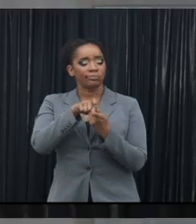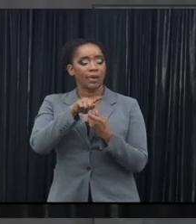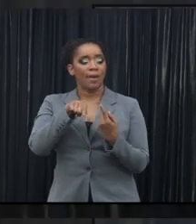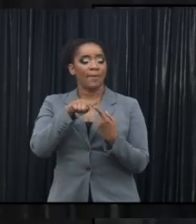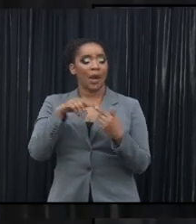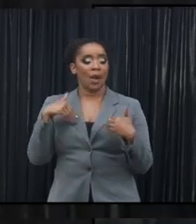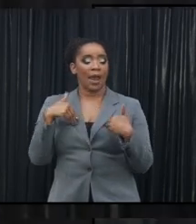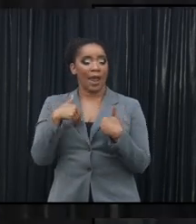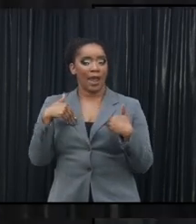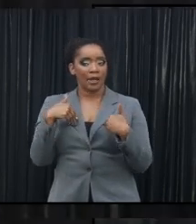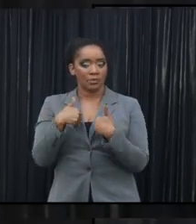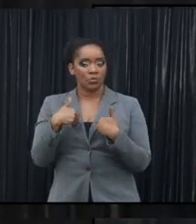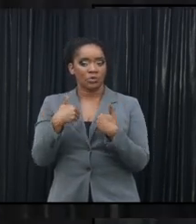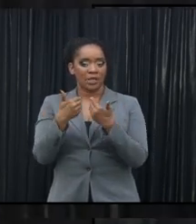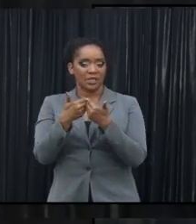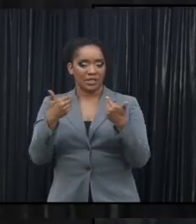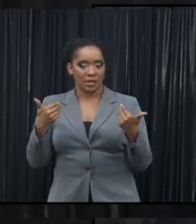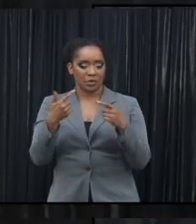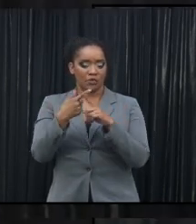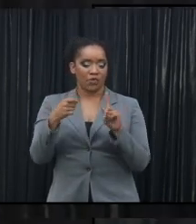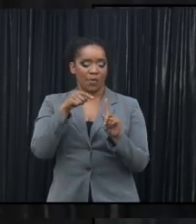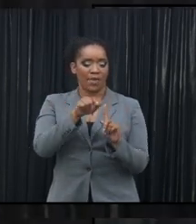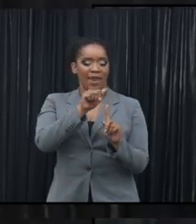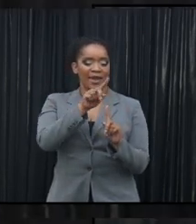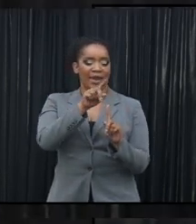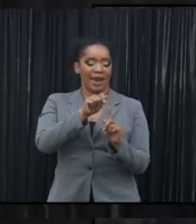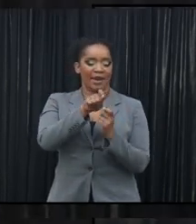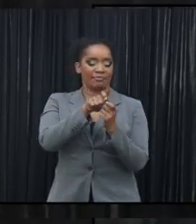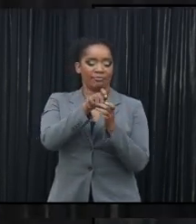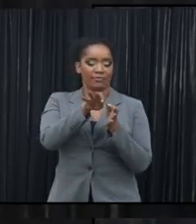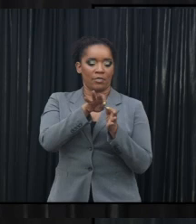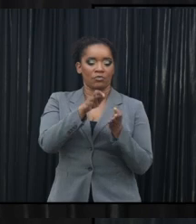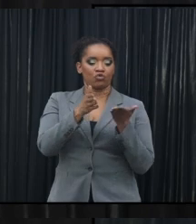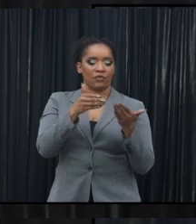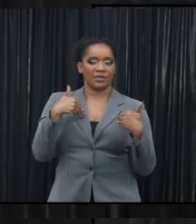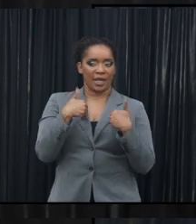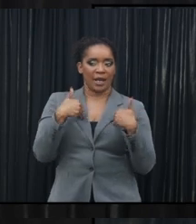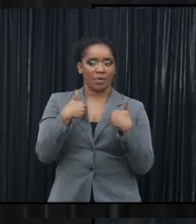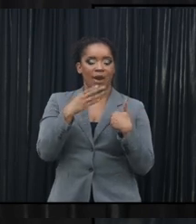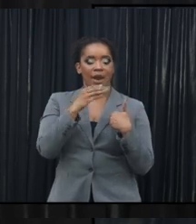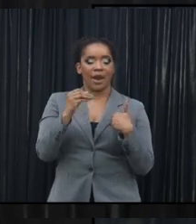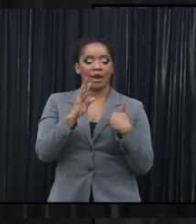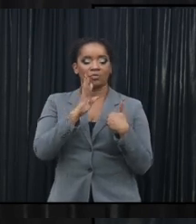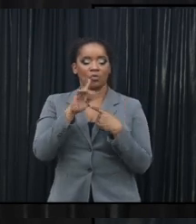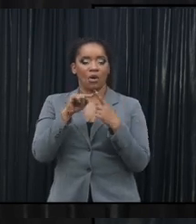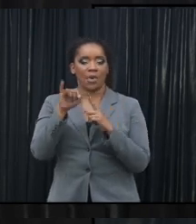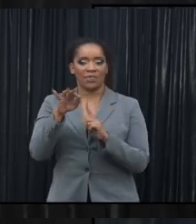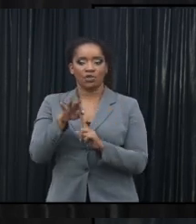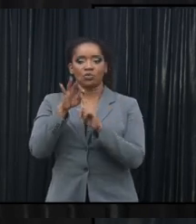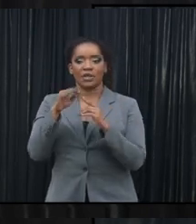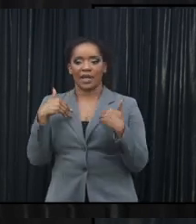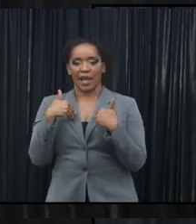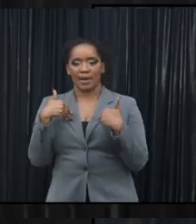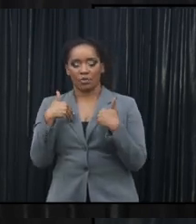animals distinct and separate from the ADA-defined service animal, and touch on maybe some unique animals, and